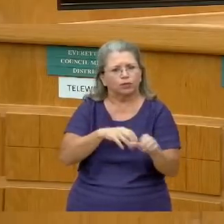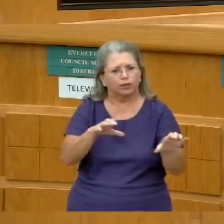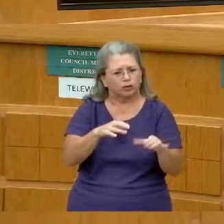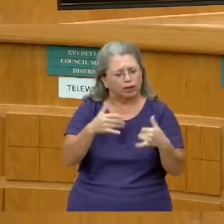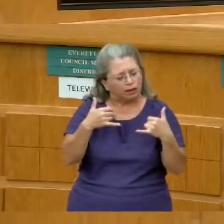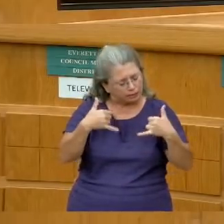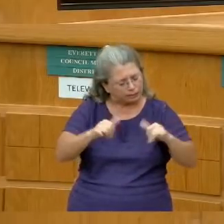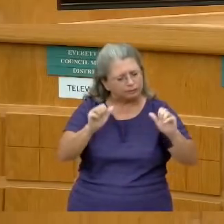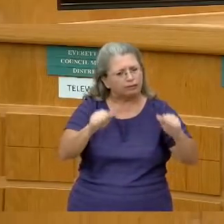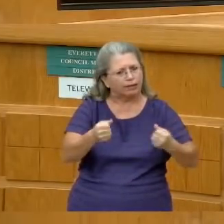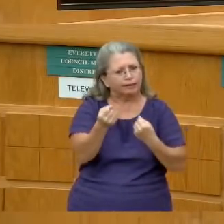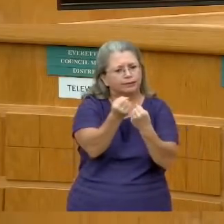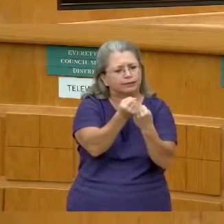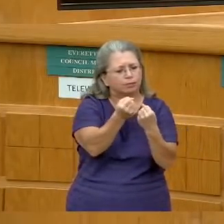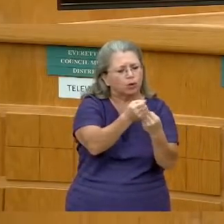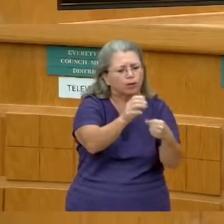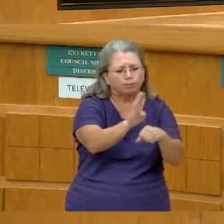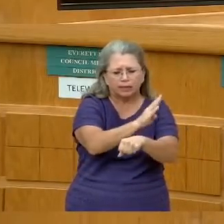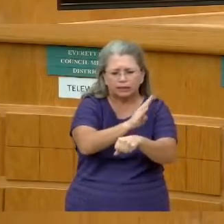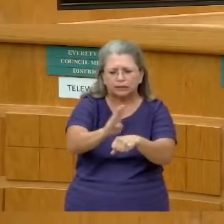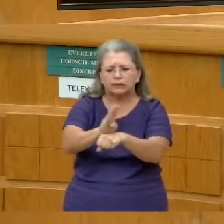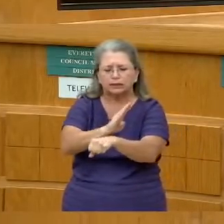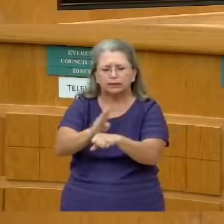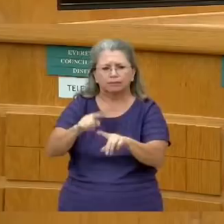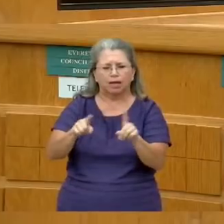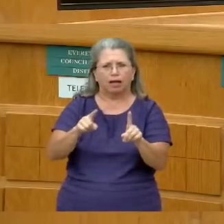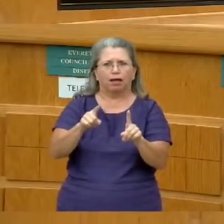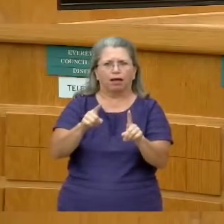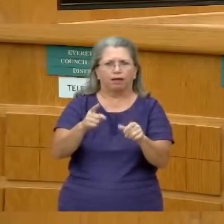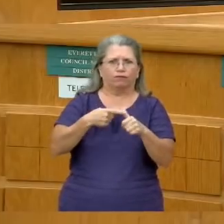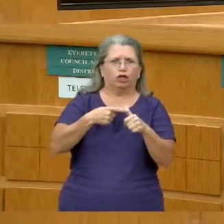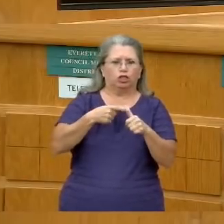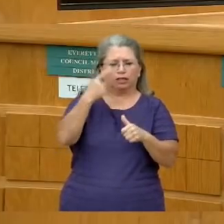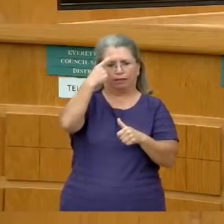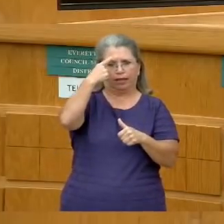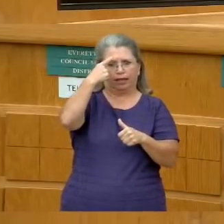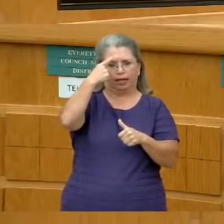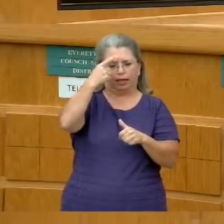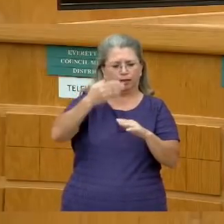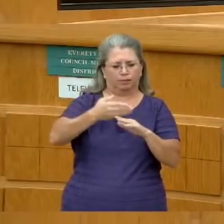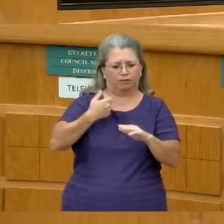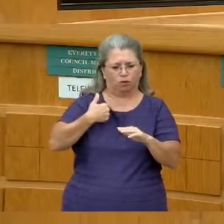businesses, but we're going to be able to think before we act.